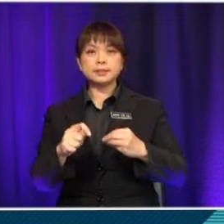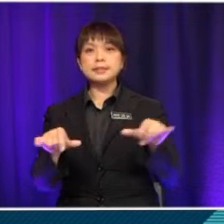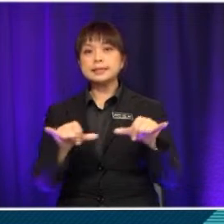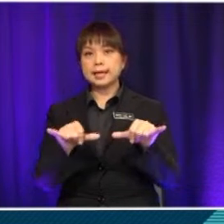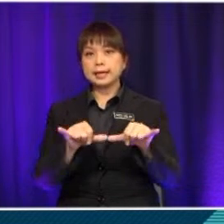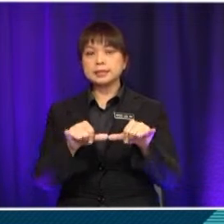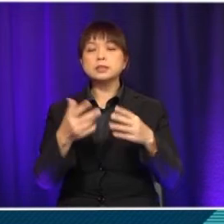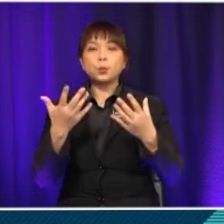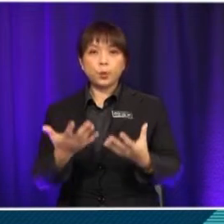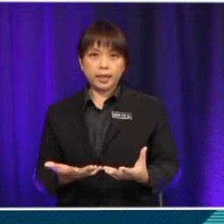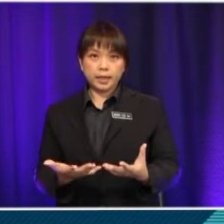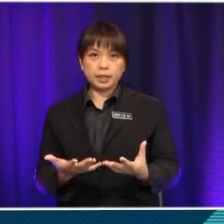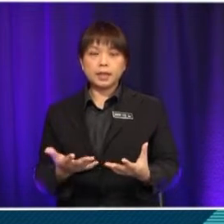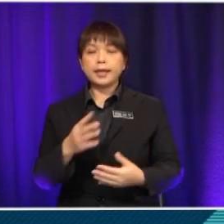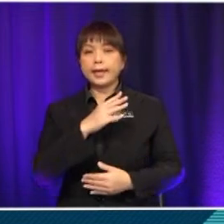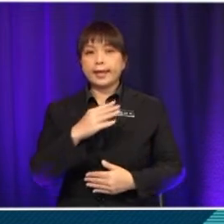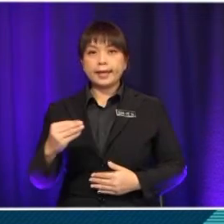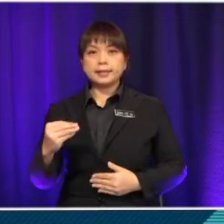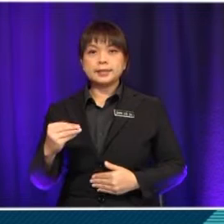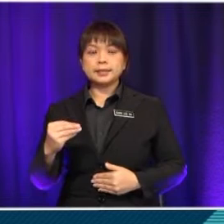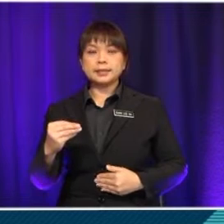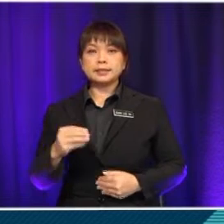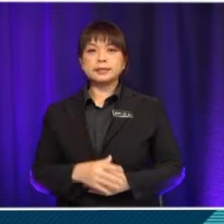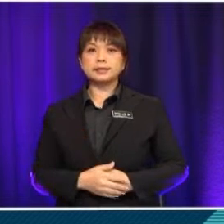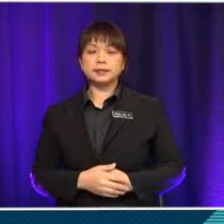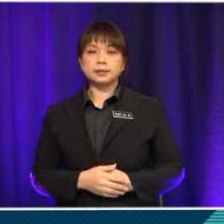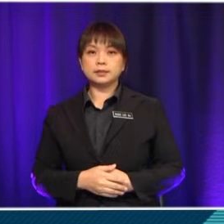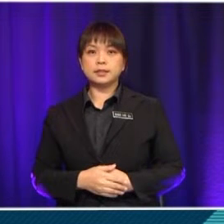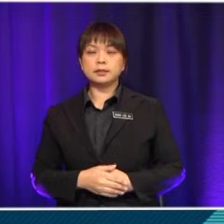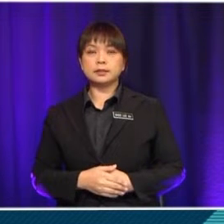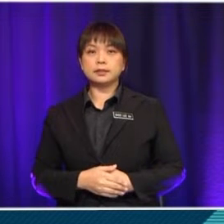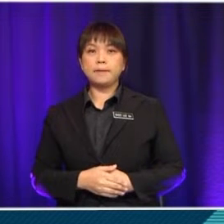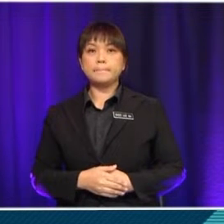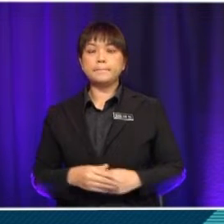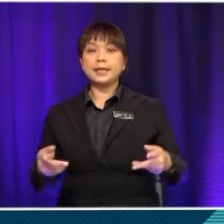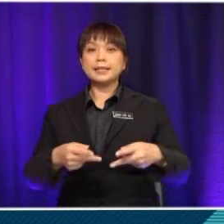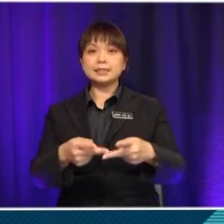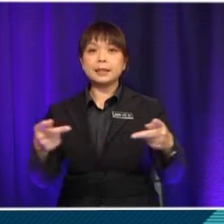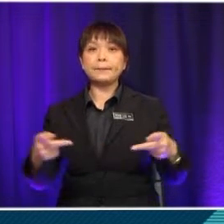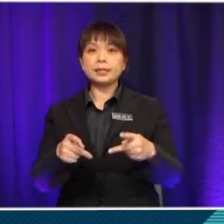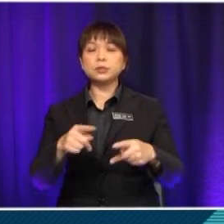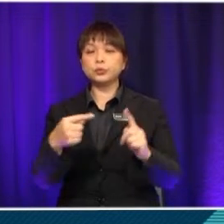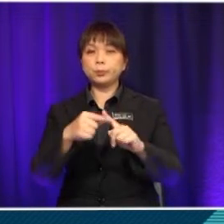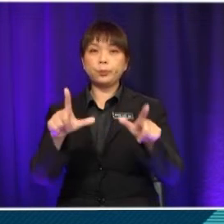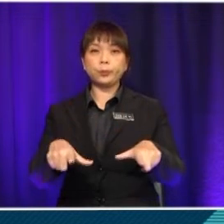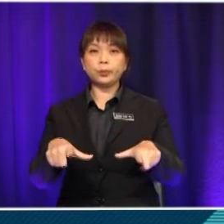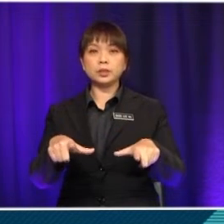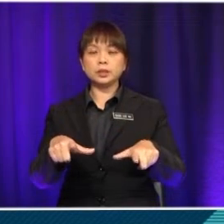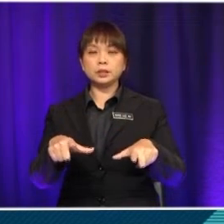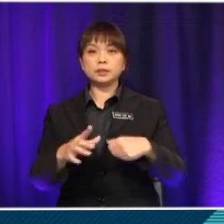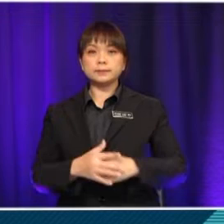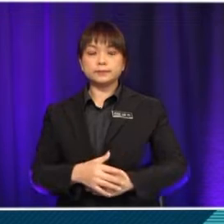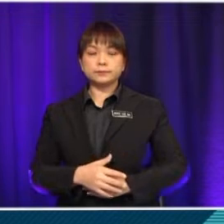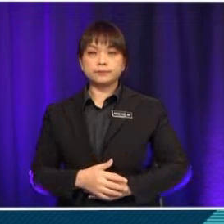it takes up a lot of space for you to put in your room and things like that. Okay. And for the advantages of it, you can talk